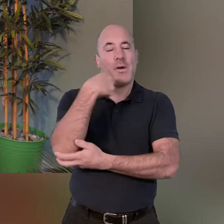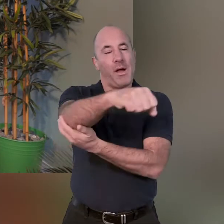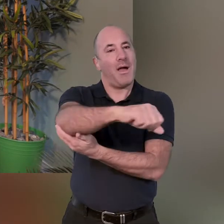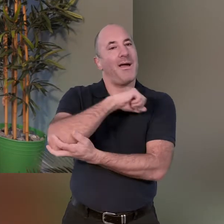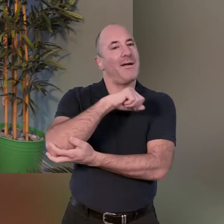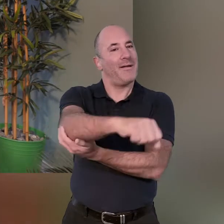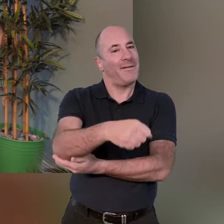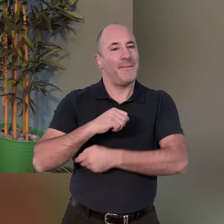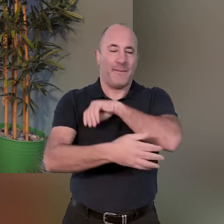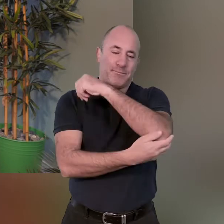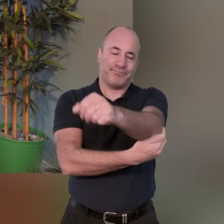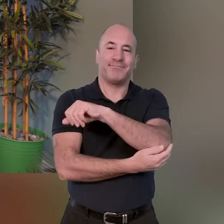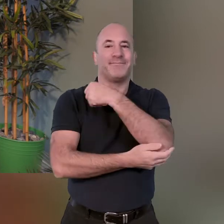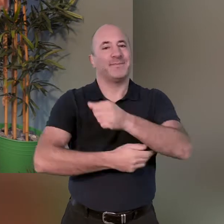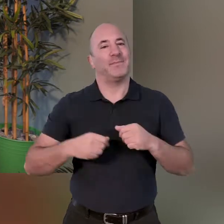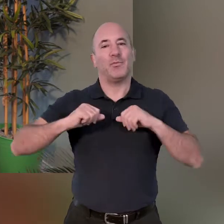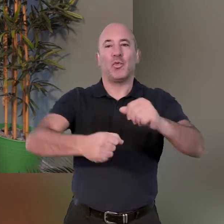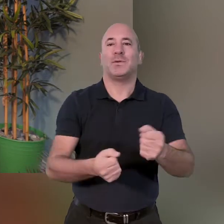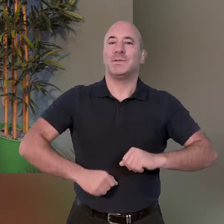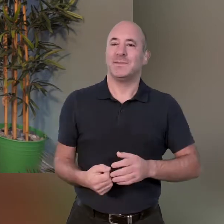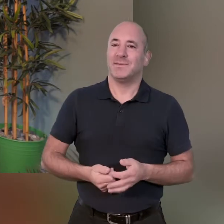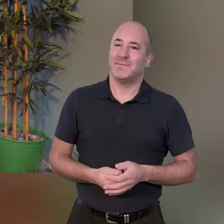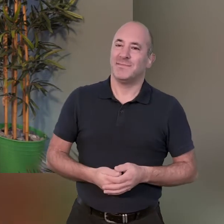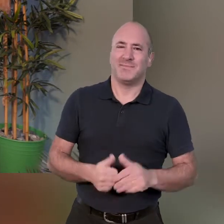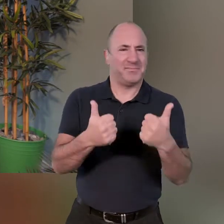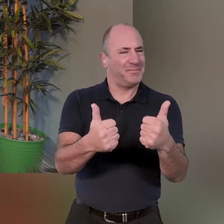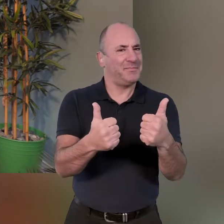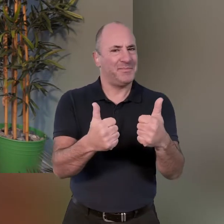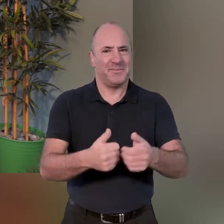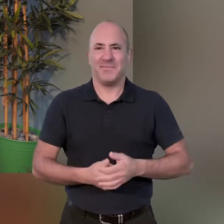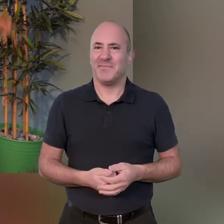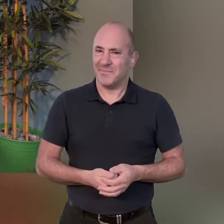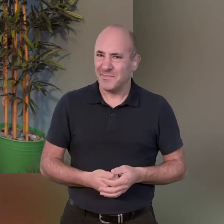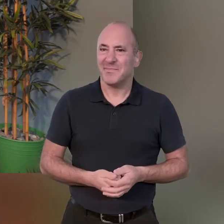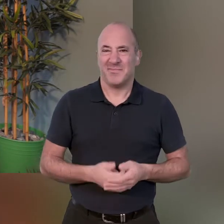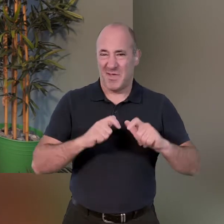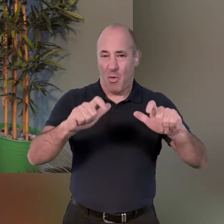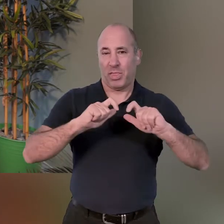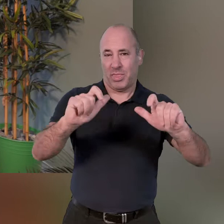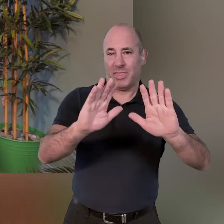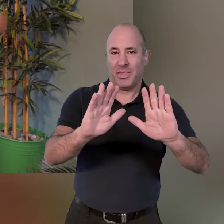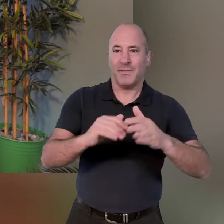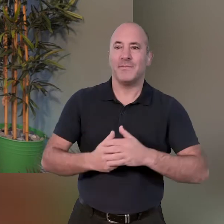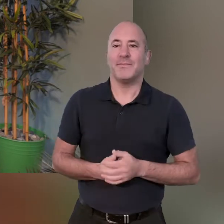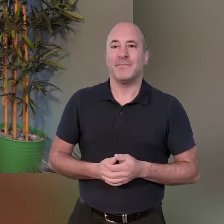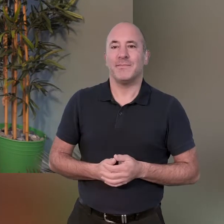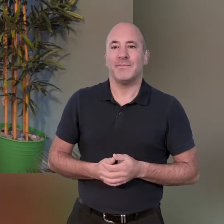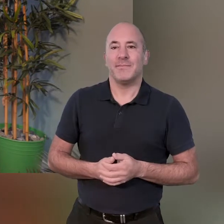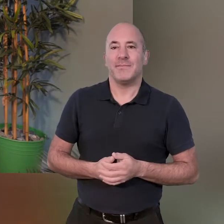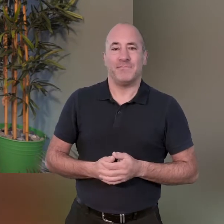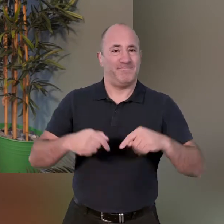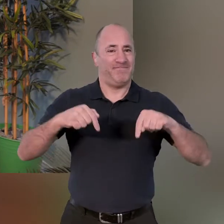here to get that moving. Excellent work. So keep that going for a second. So in